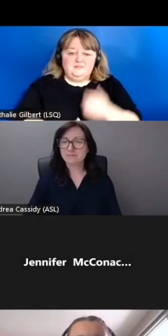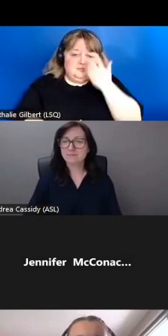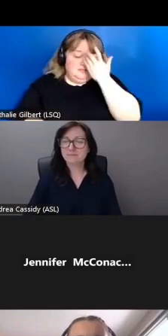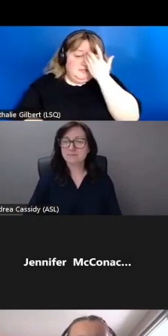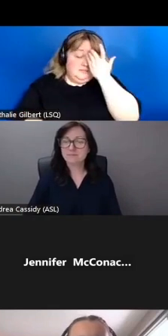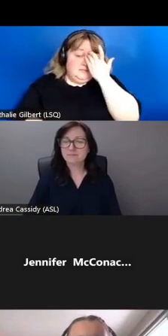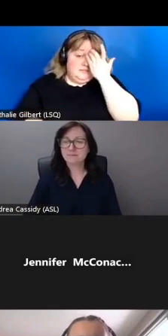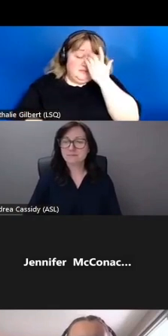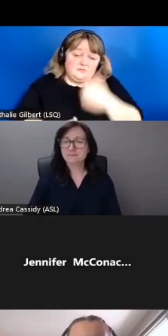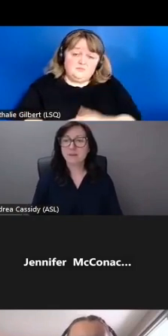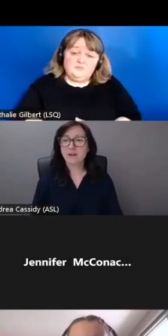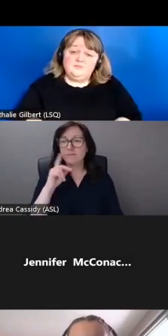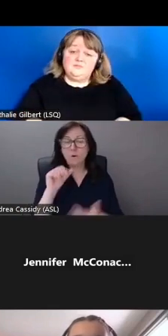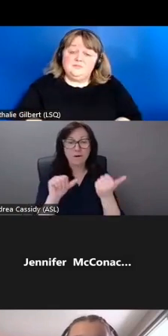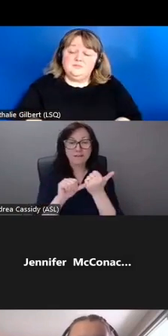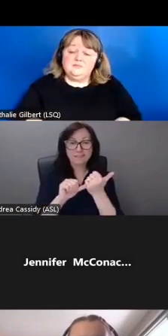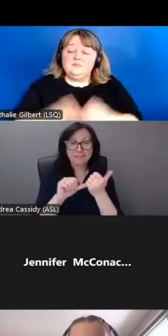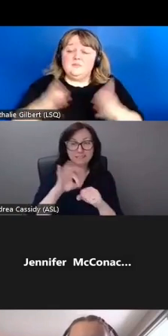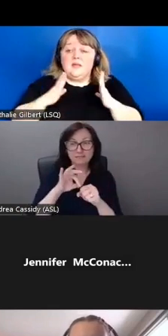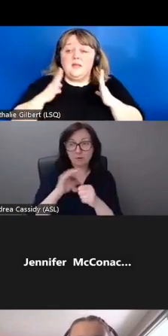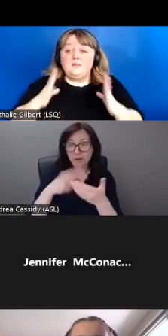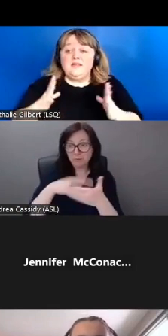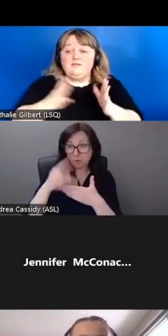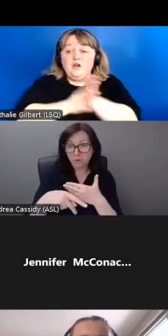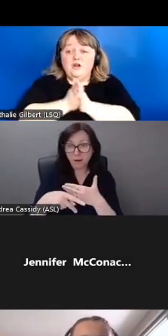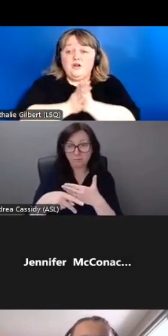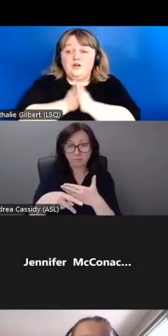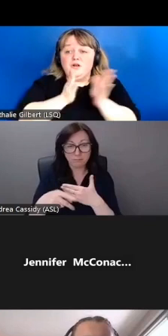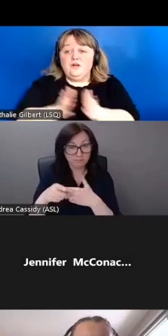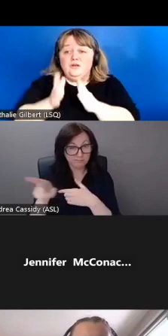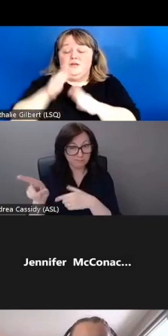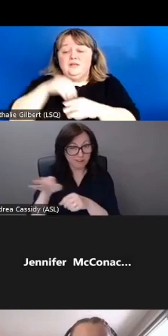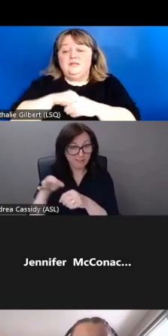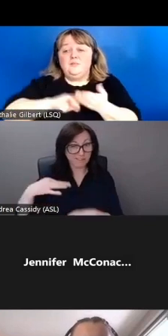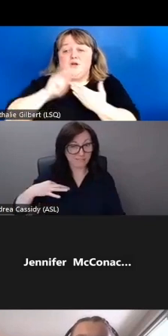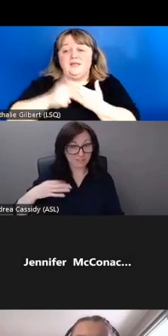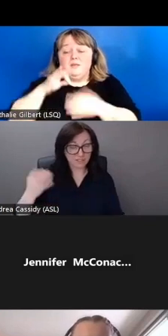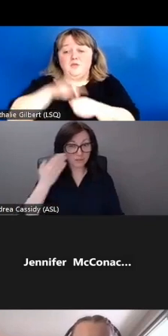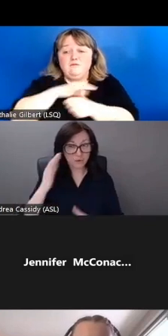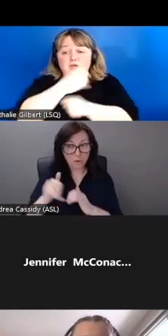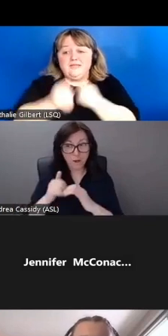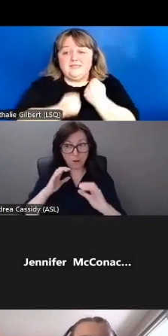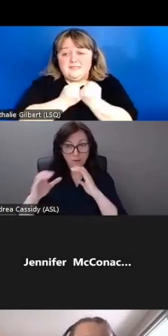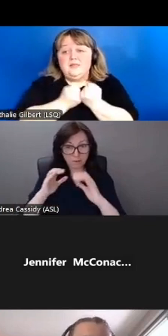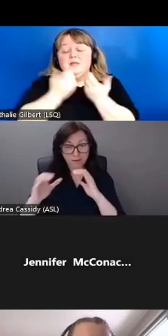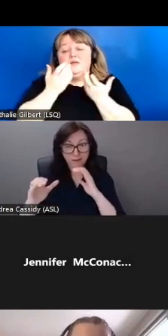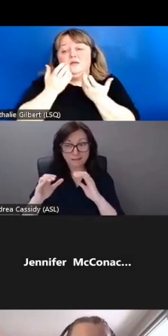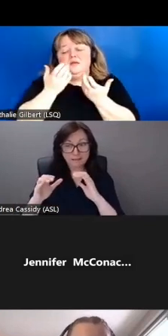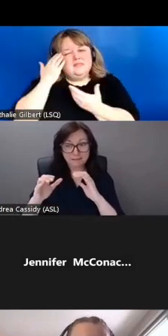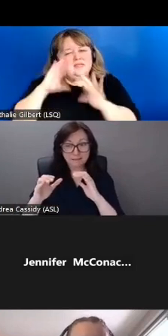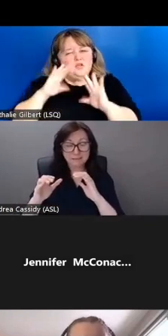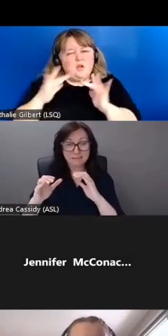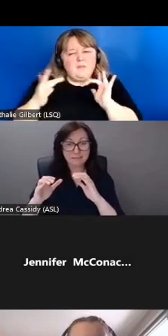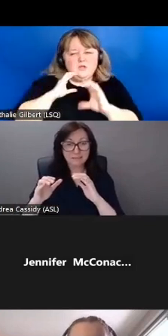volunteers in the assisted voting program know how to communicate with people who can hear but don't